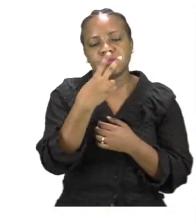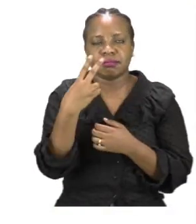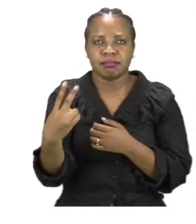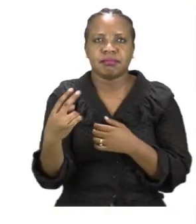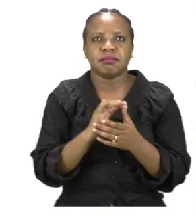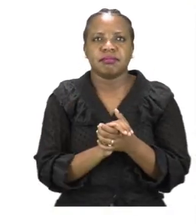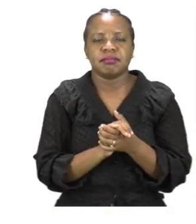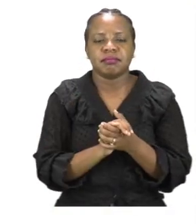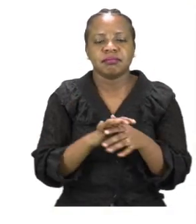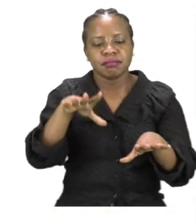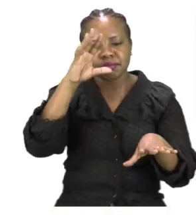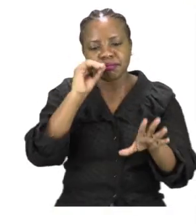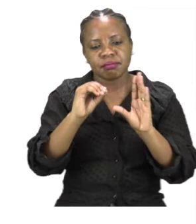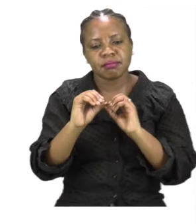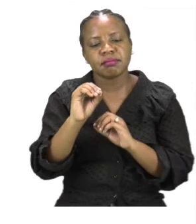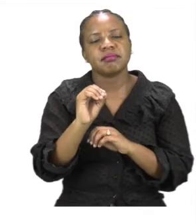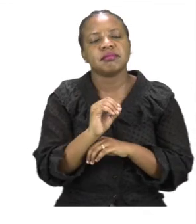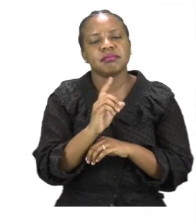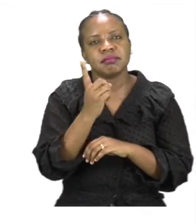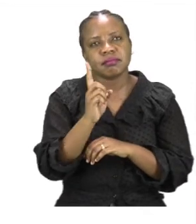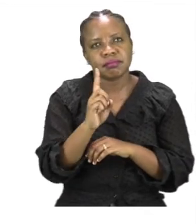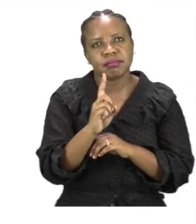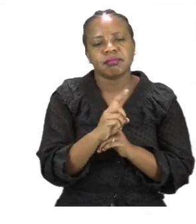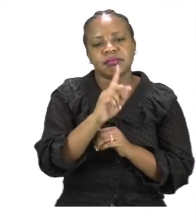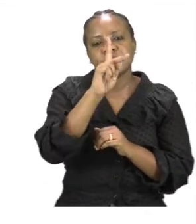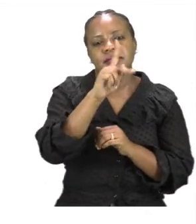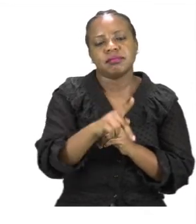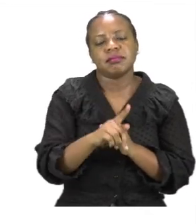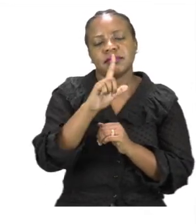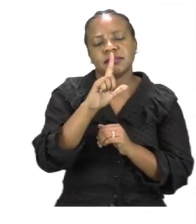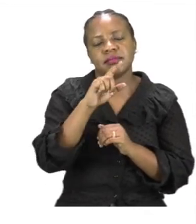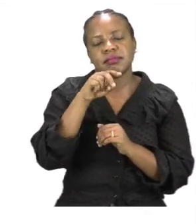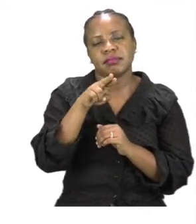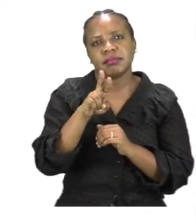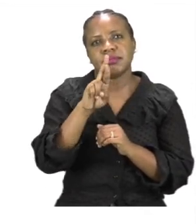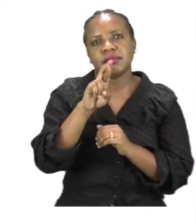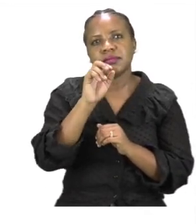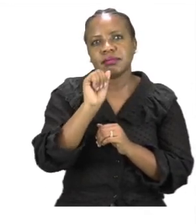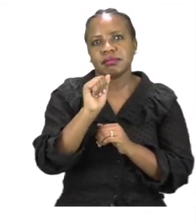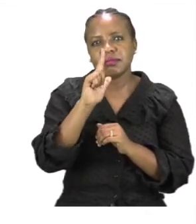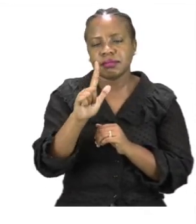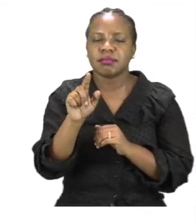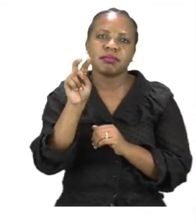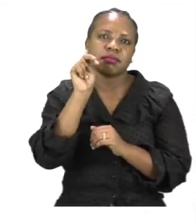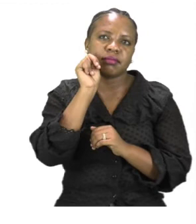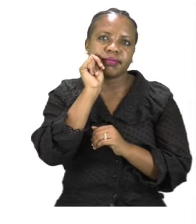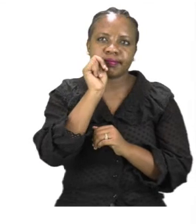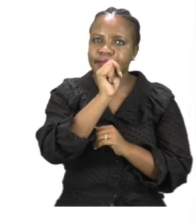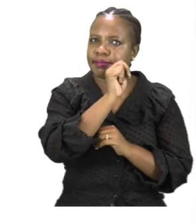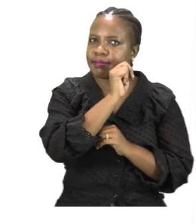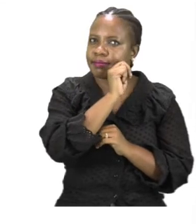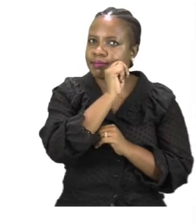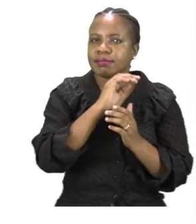are going to be doing some plural nouns. It is going to be our job to choose any